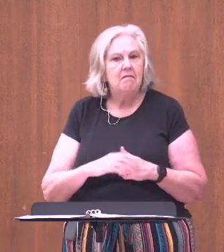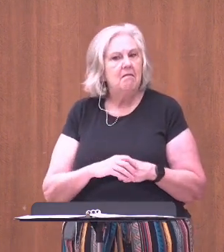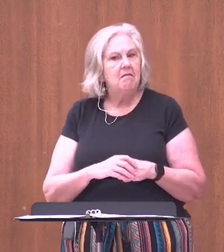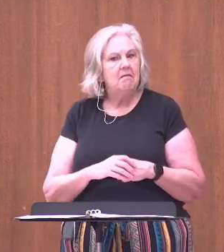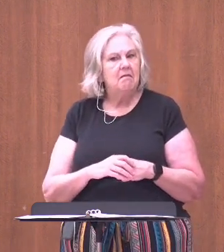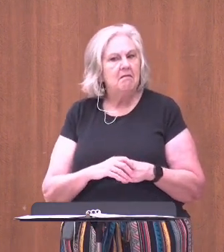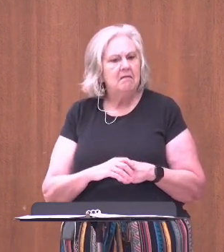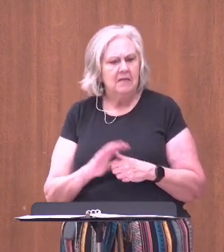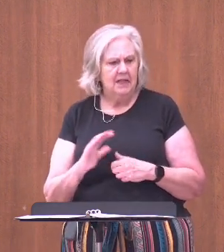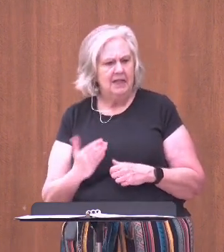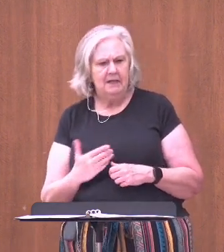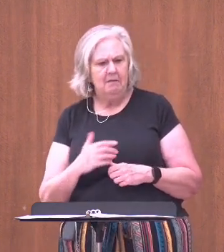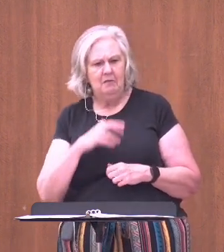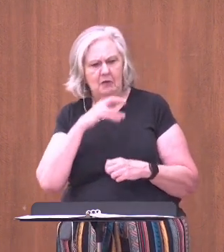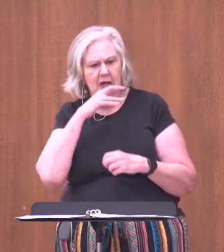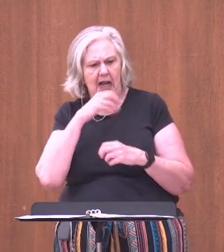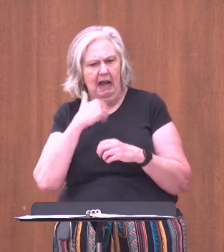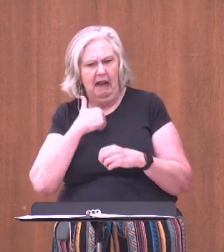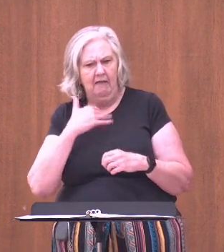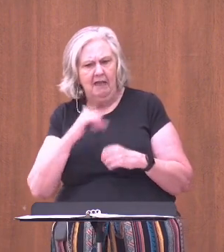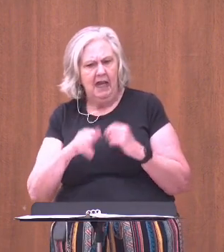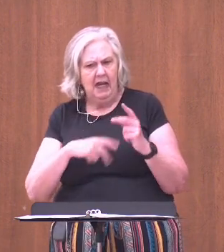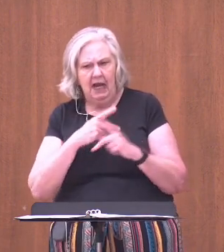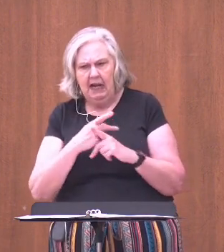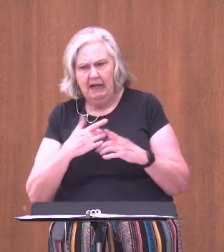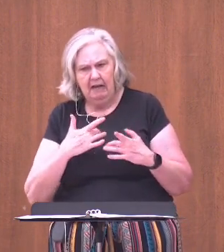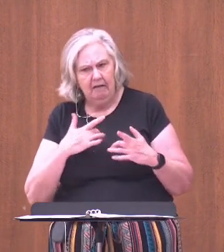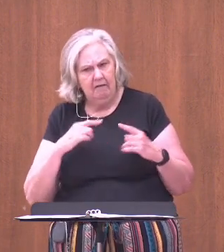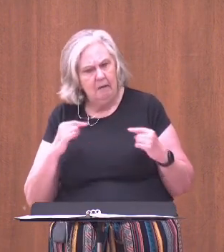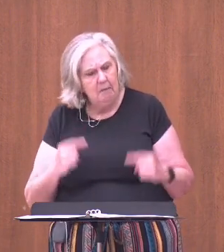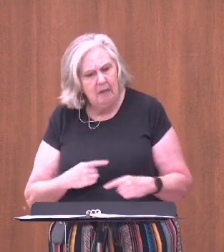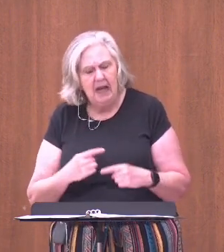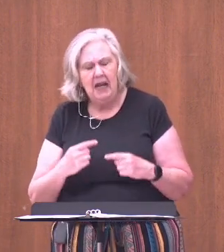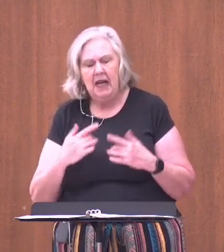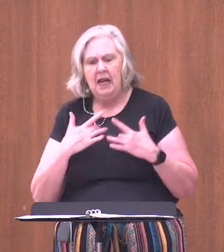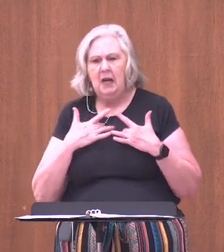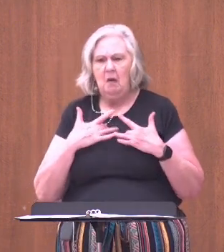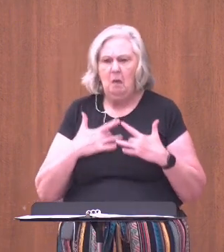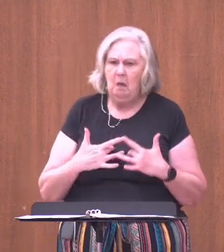to deserve the kind of pain or the weight and sorrow they carry.